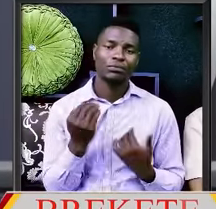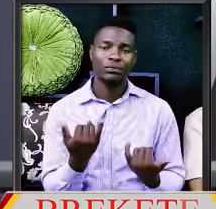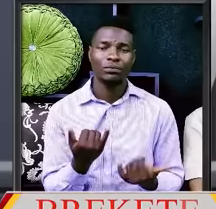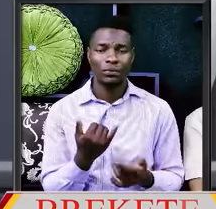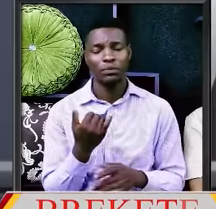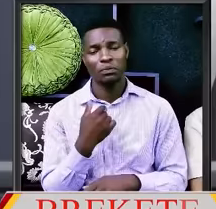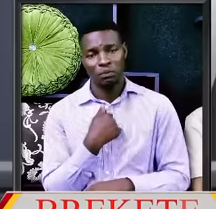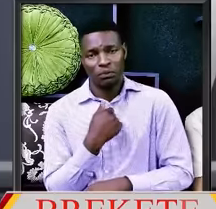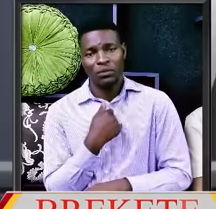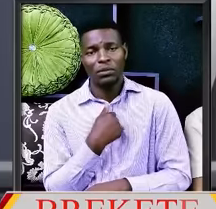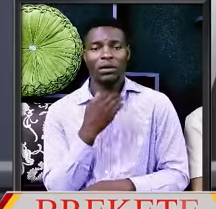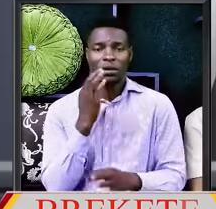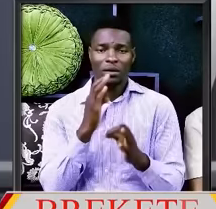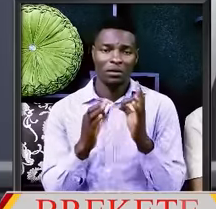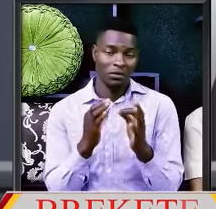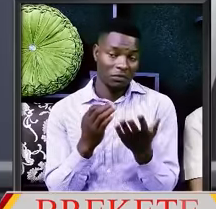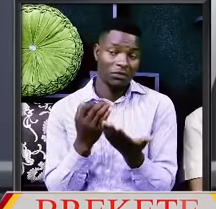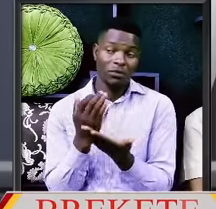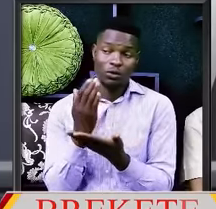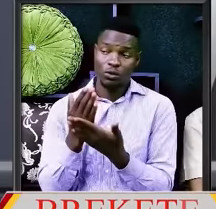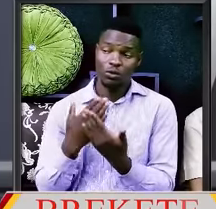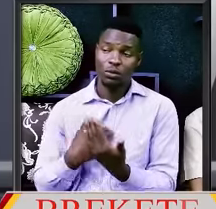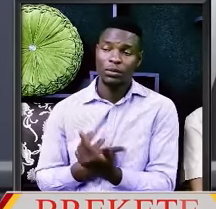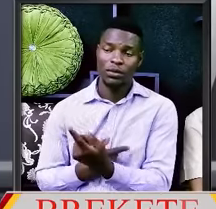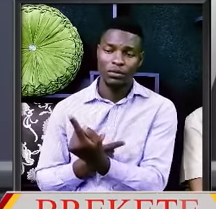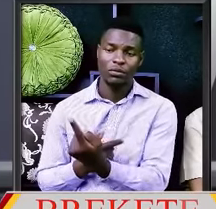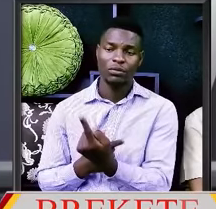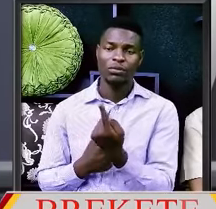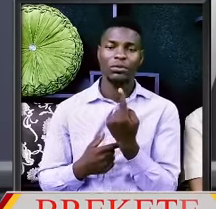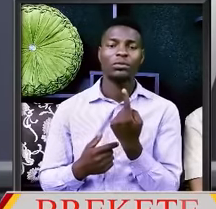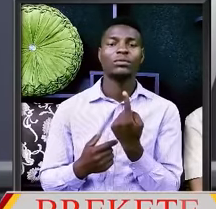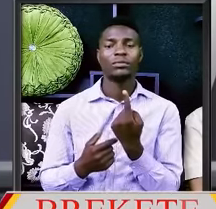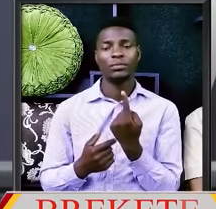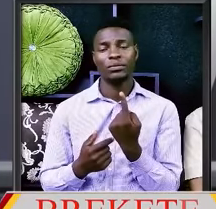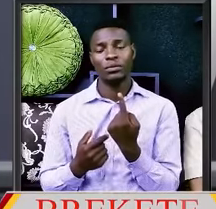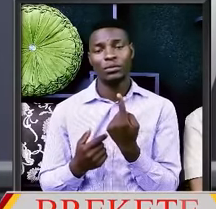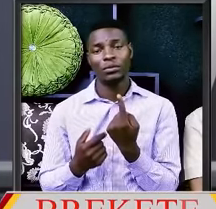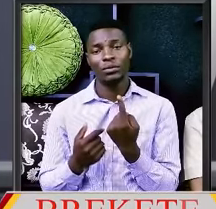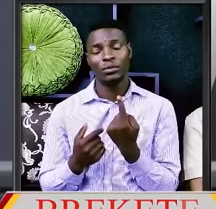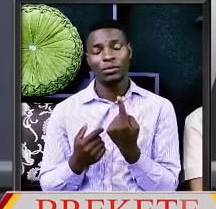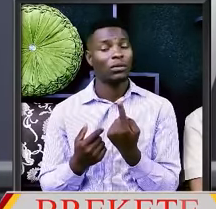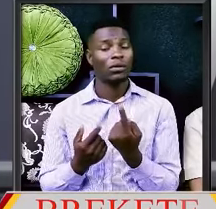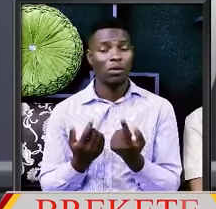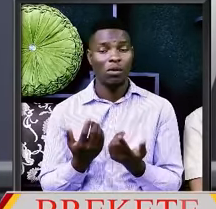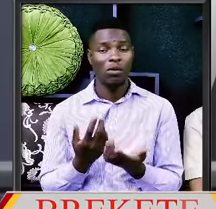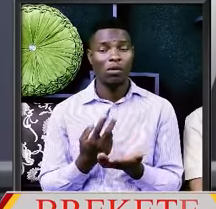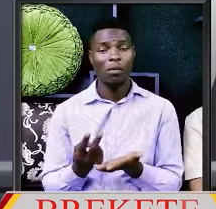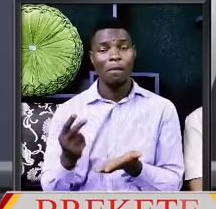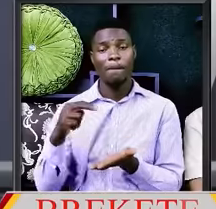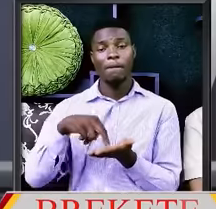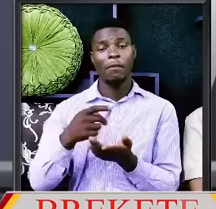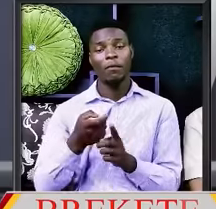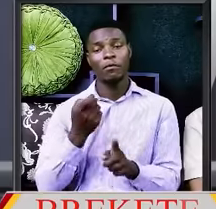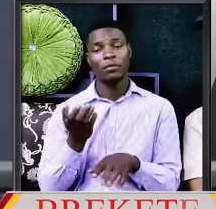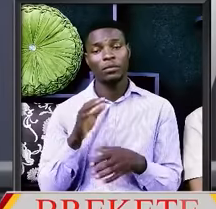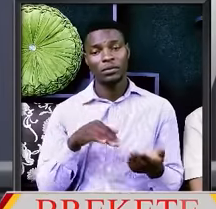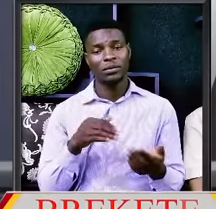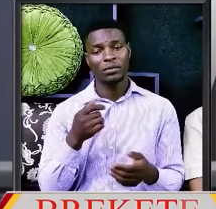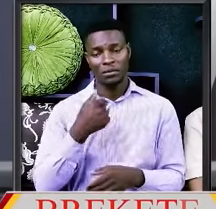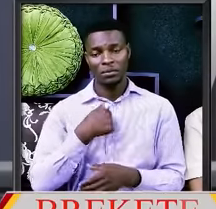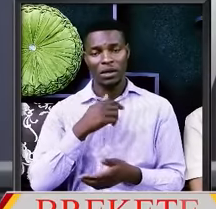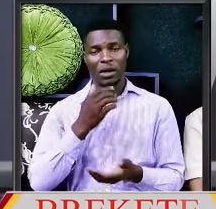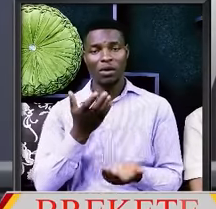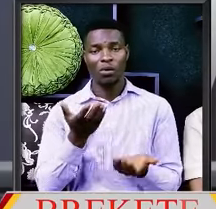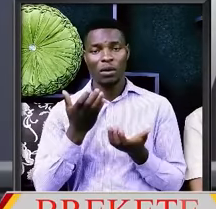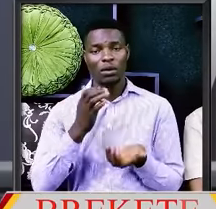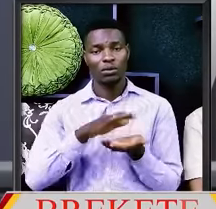Me, it will say person they come back for another life, naibu I for or like to be, but will not